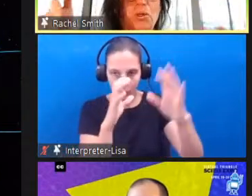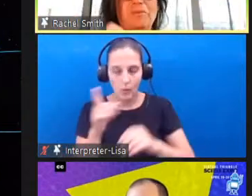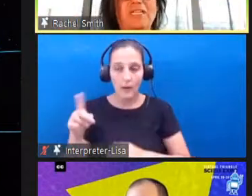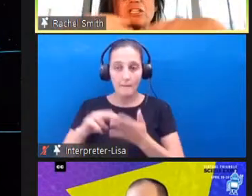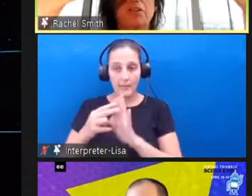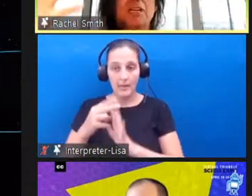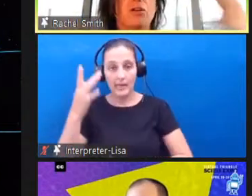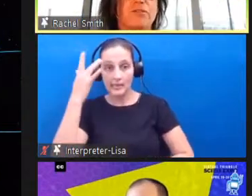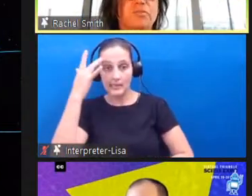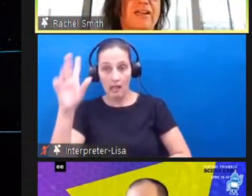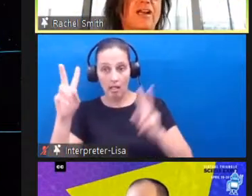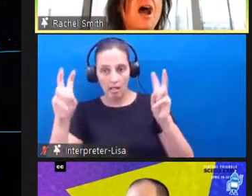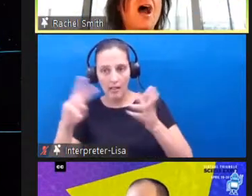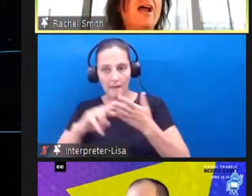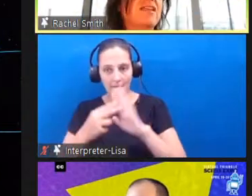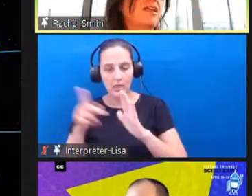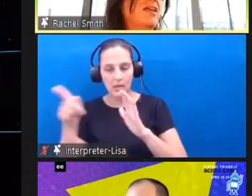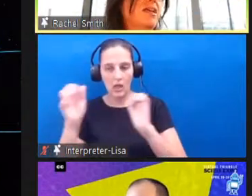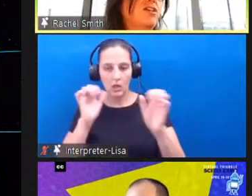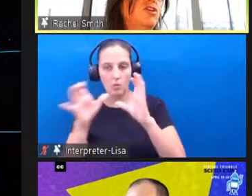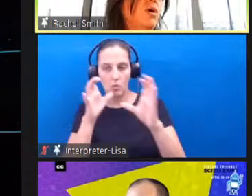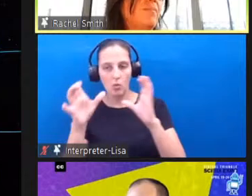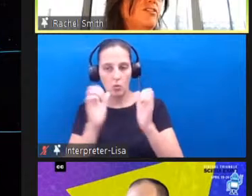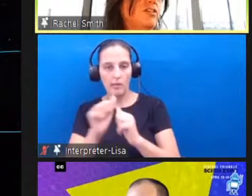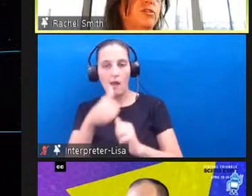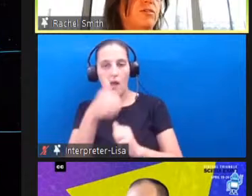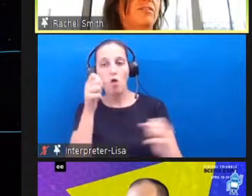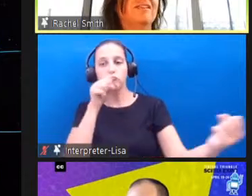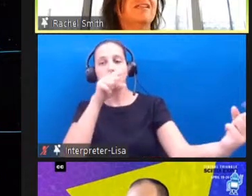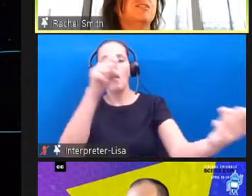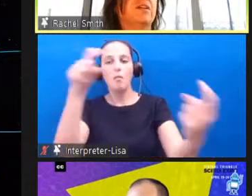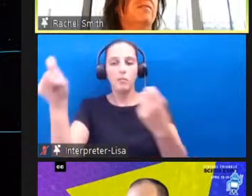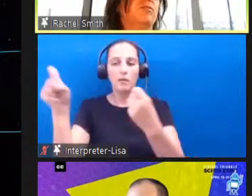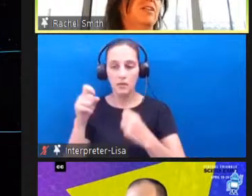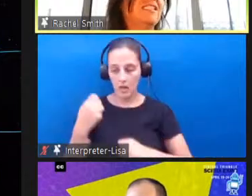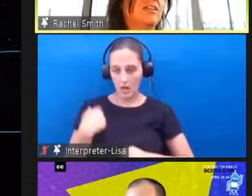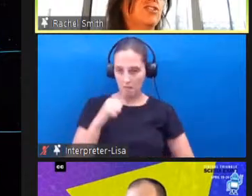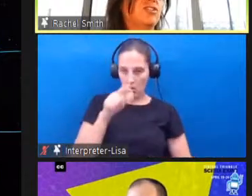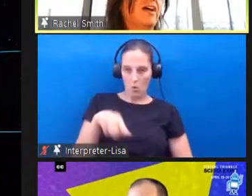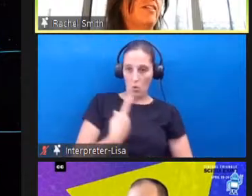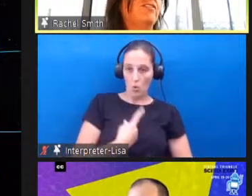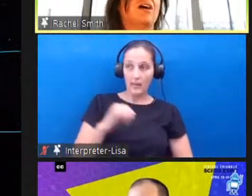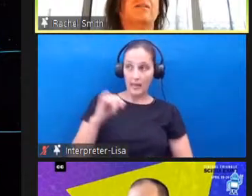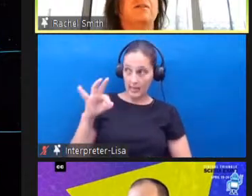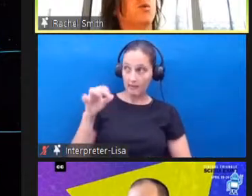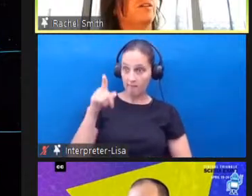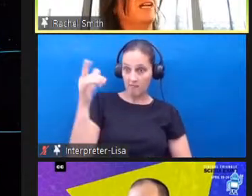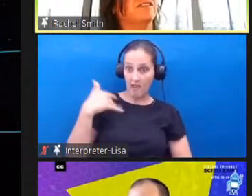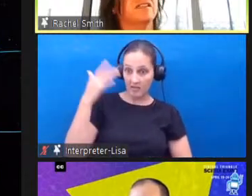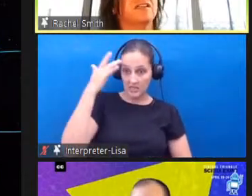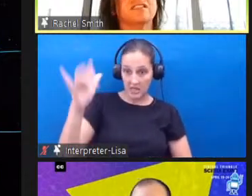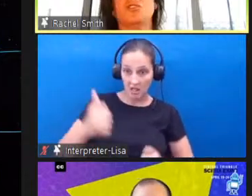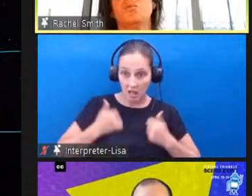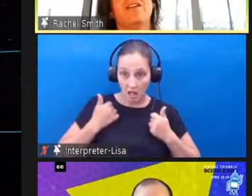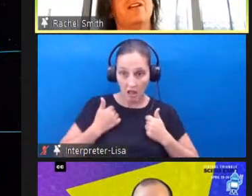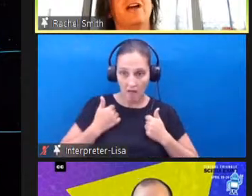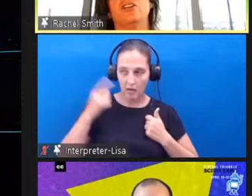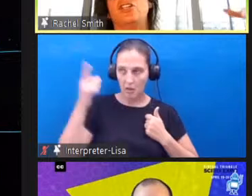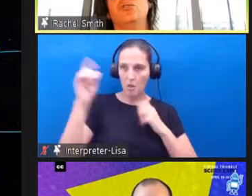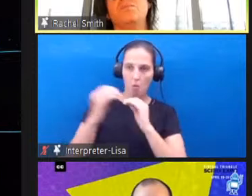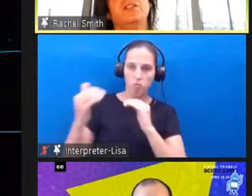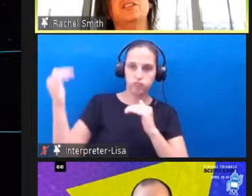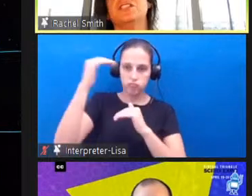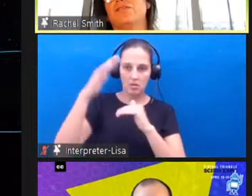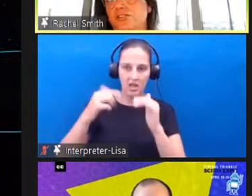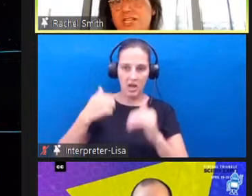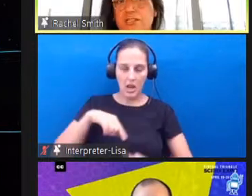quote unquote, means communicating off the planet. I think I'm not the only one who thinks this, but if there is intelligent life, it's got to be more advanced than us because they've had a